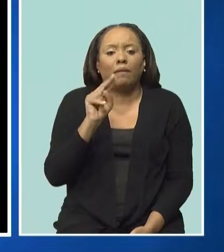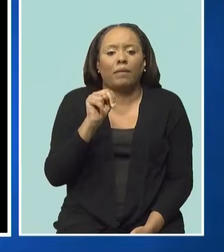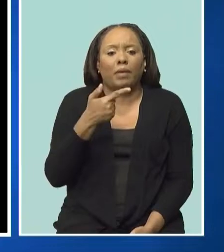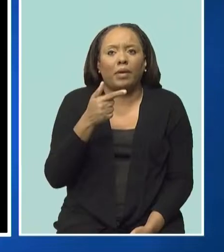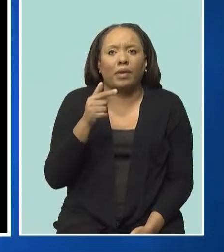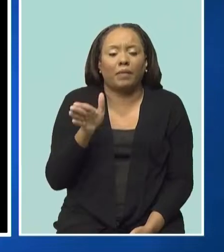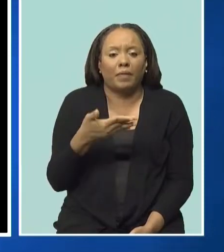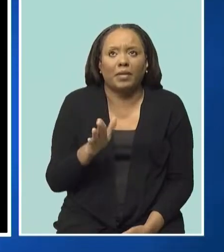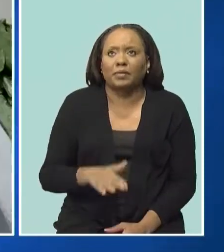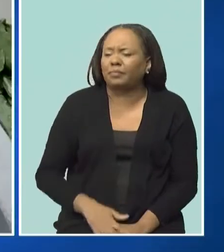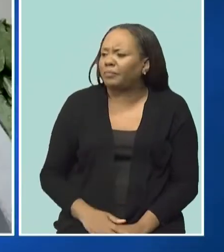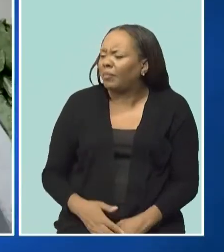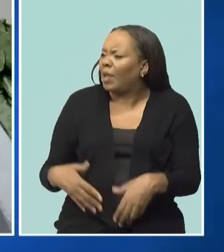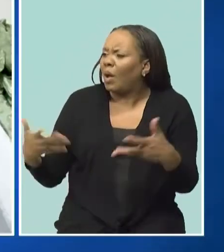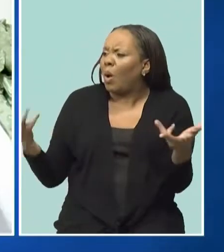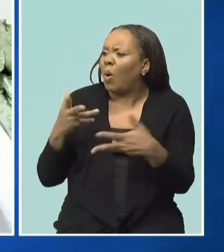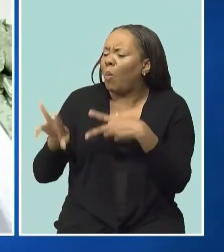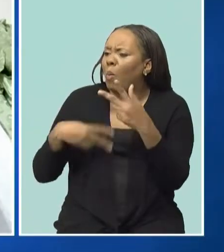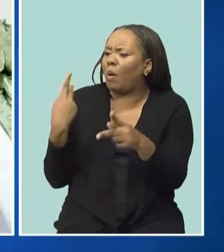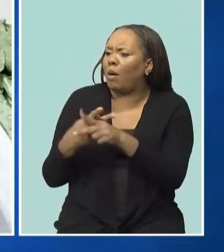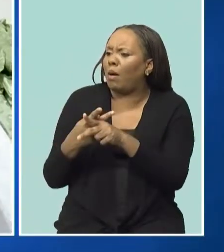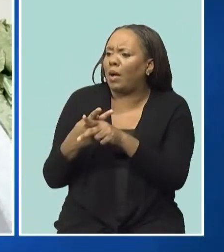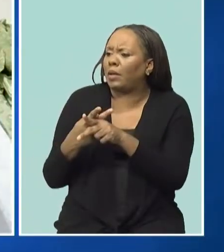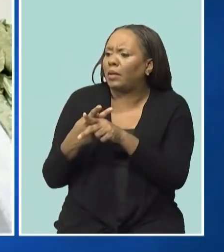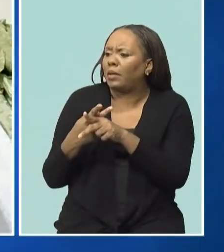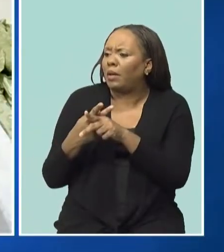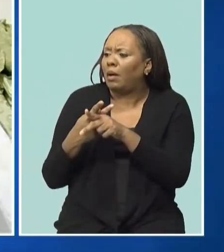to resolve this so that we do not have a protest?